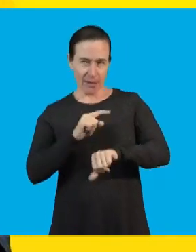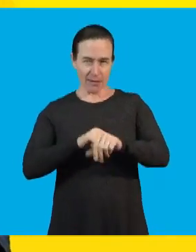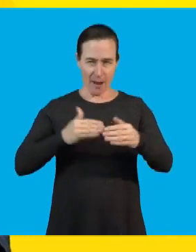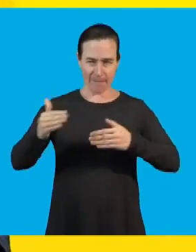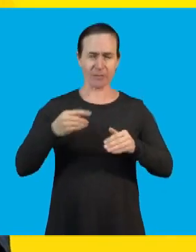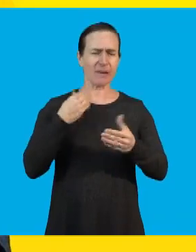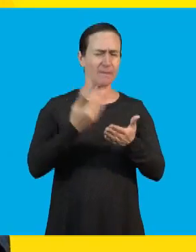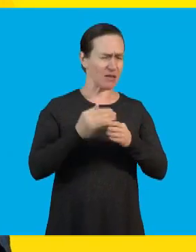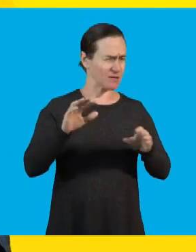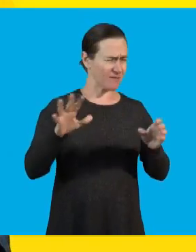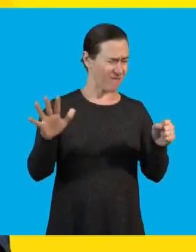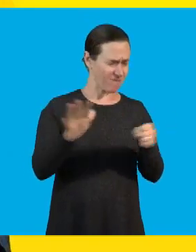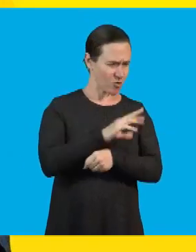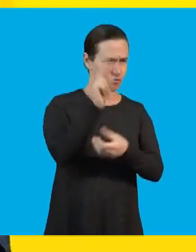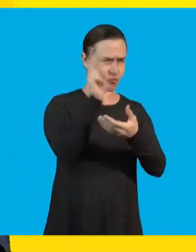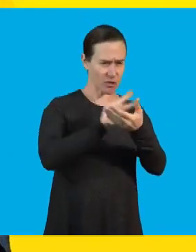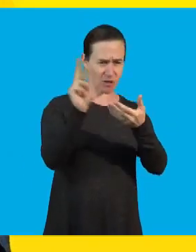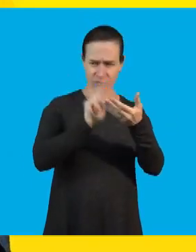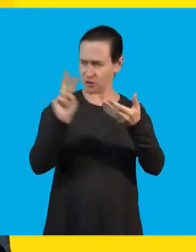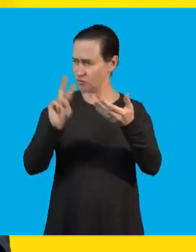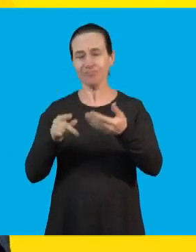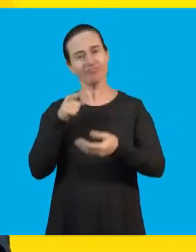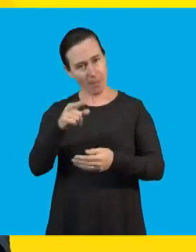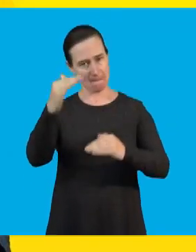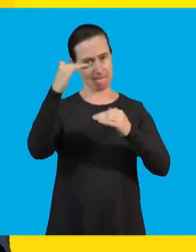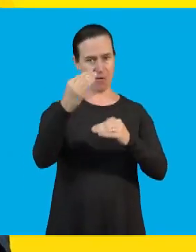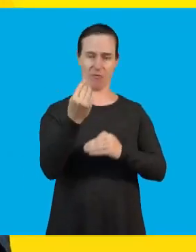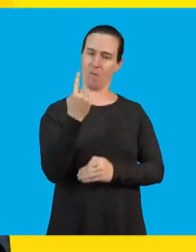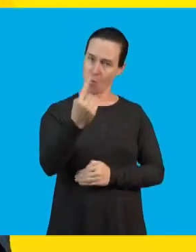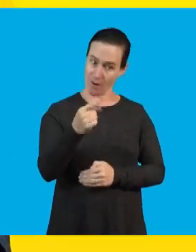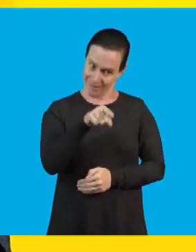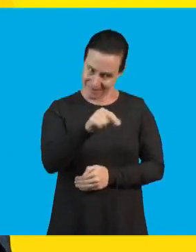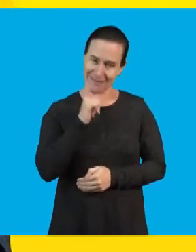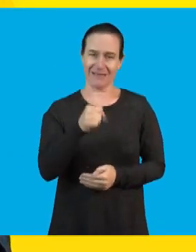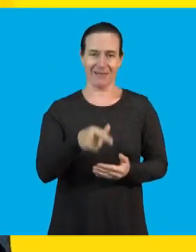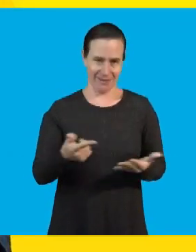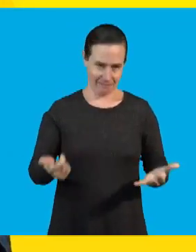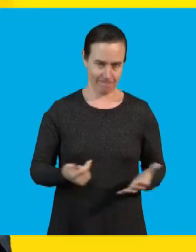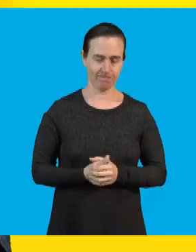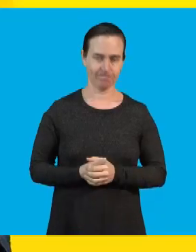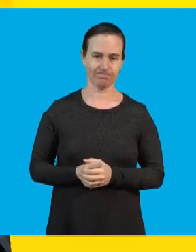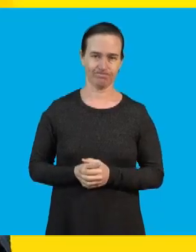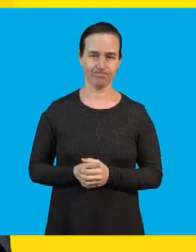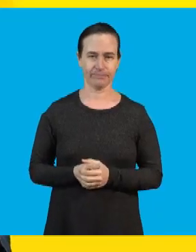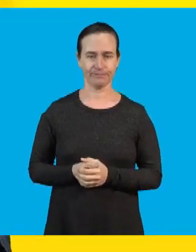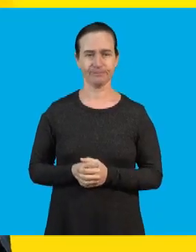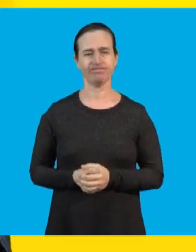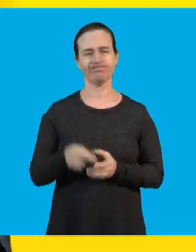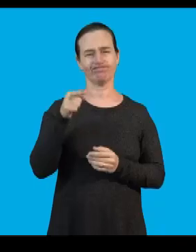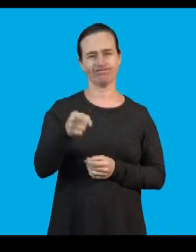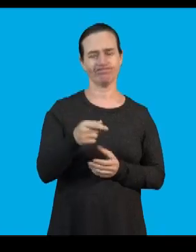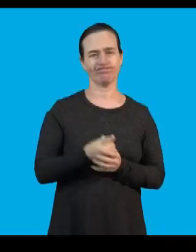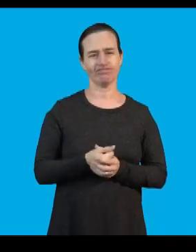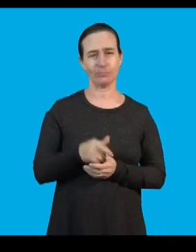go directly to paragraph 1 to find your response there, all right? And when we read